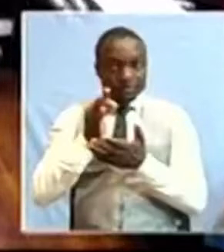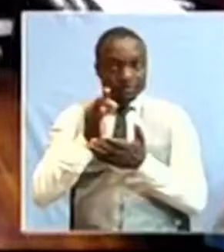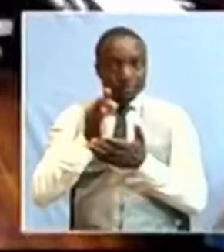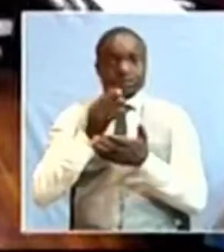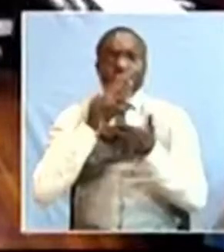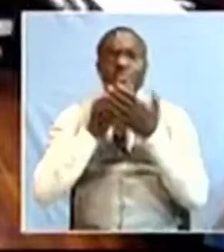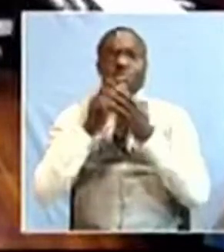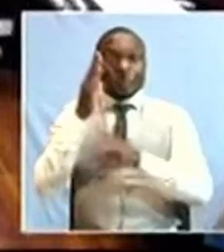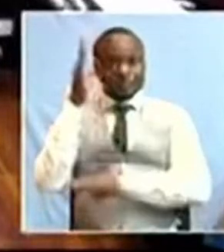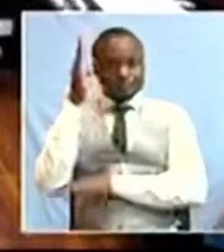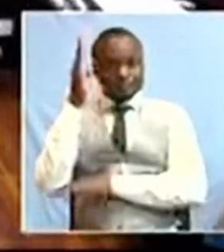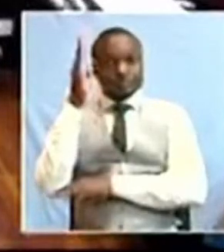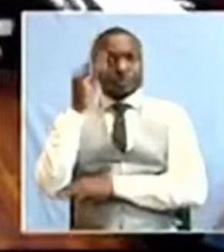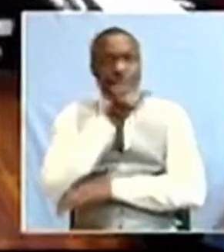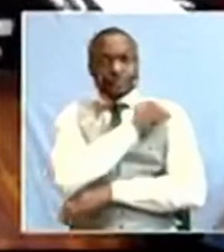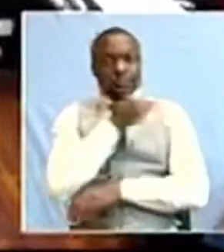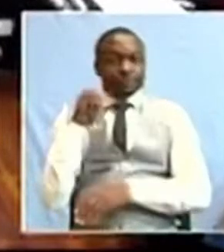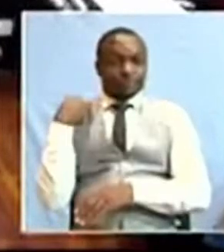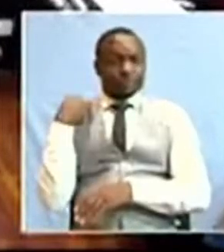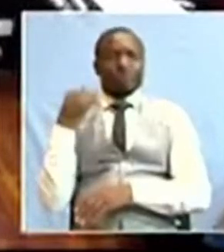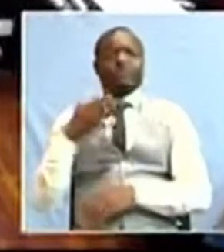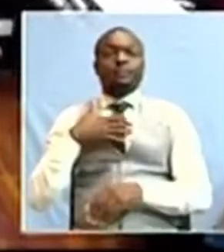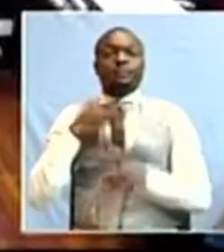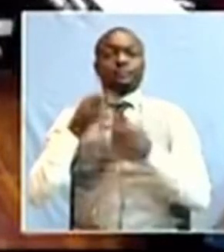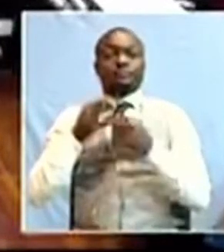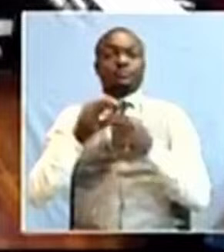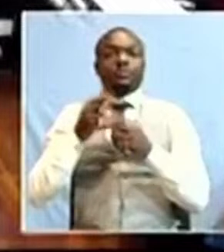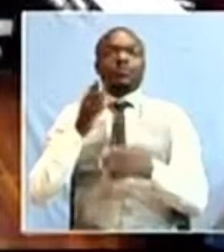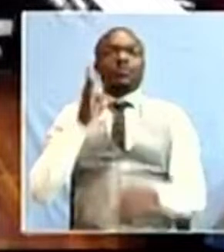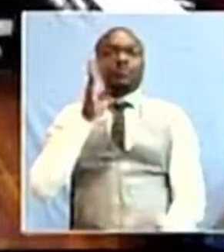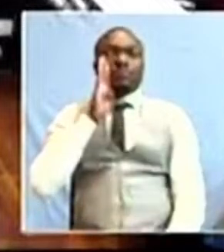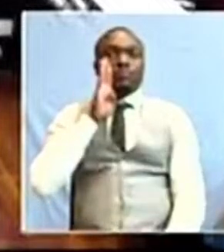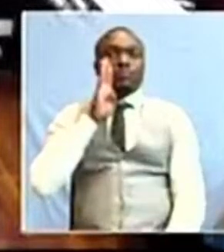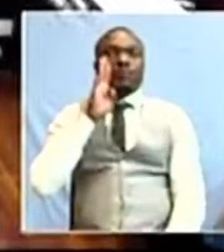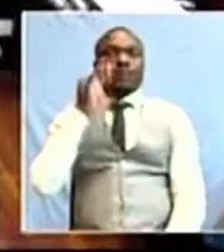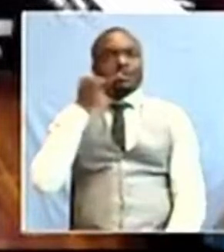Good afternoon, MONZE Town Council. Emmanuel Walia from the Office of the Clerk.